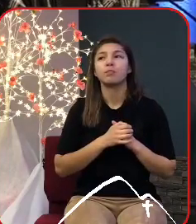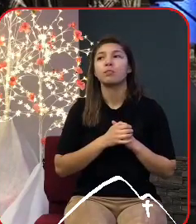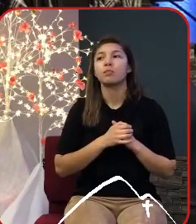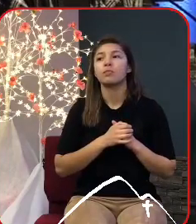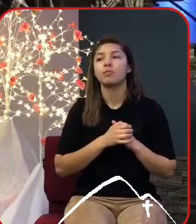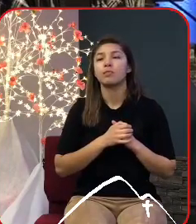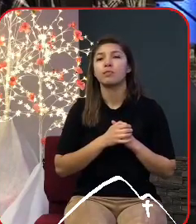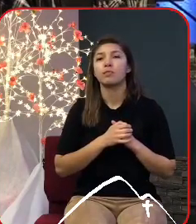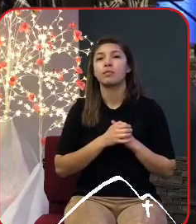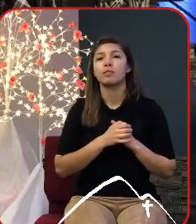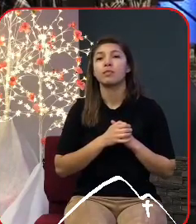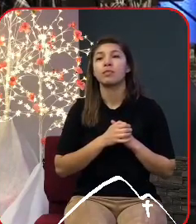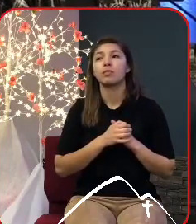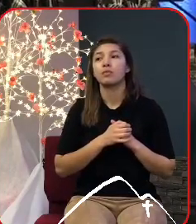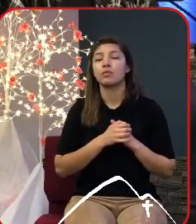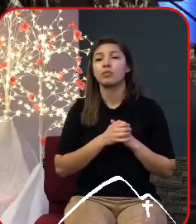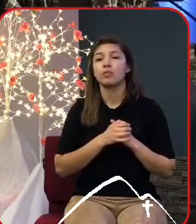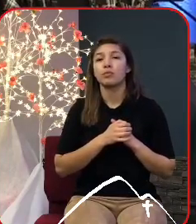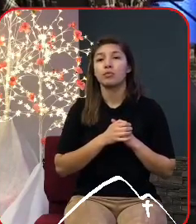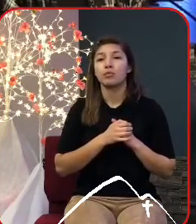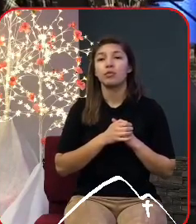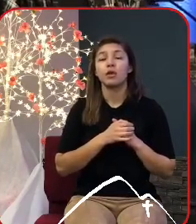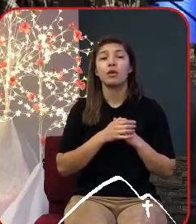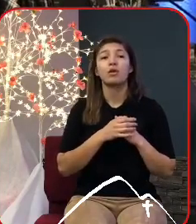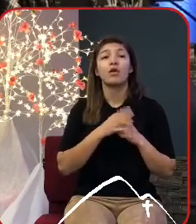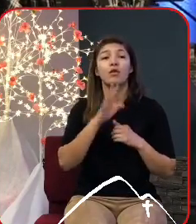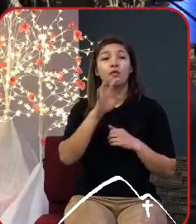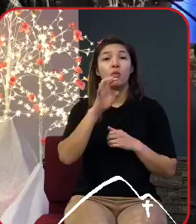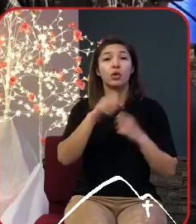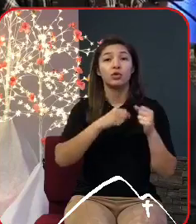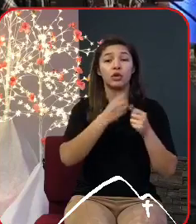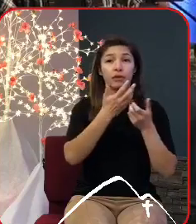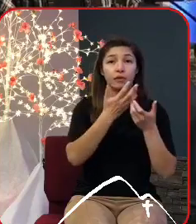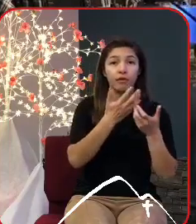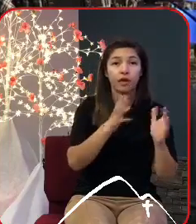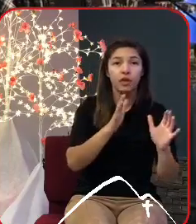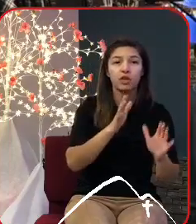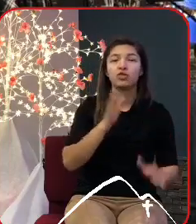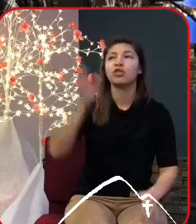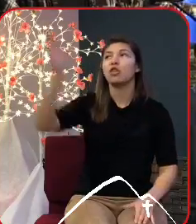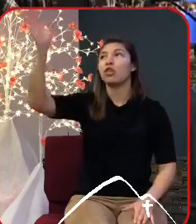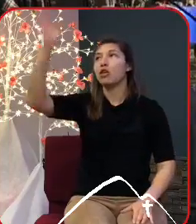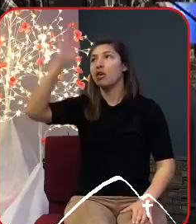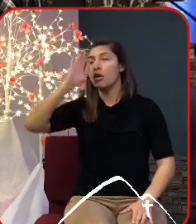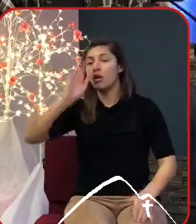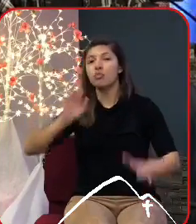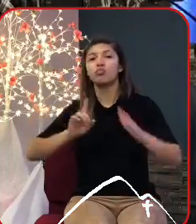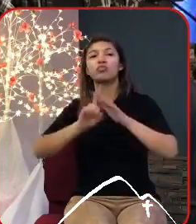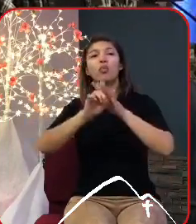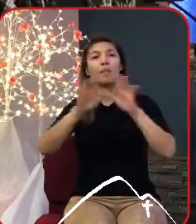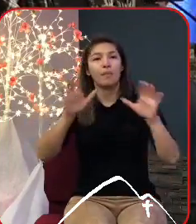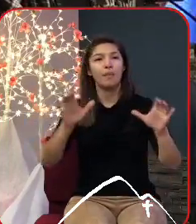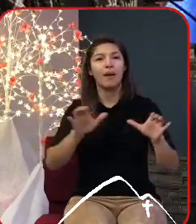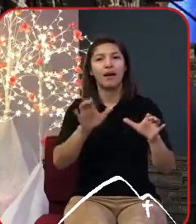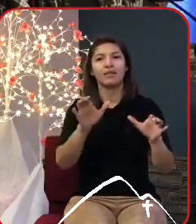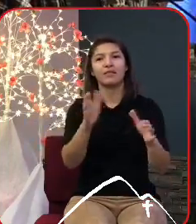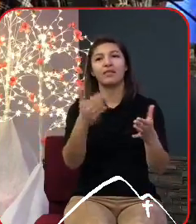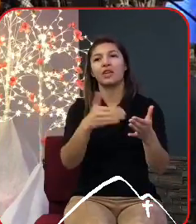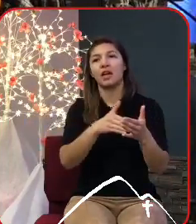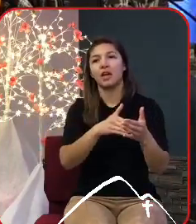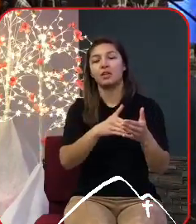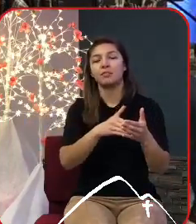And all of a sudden, God was active again in their lives.